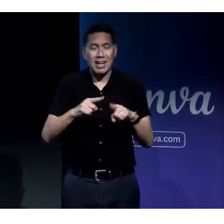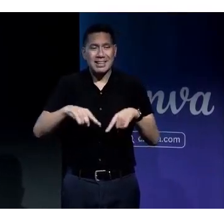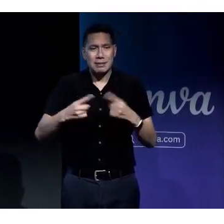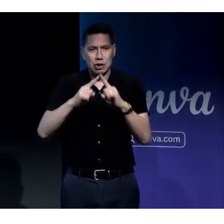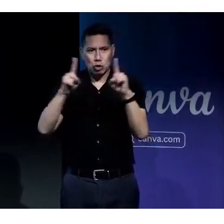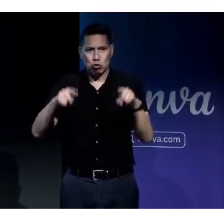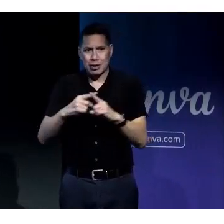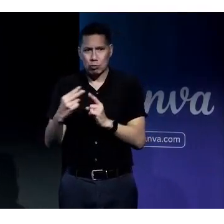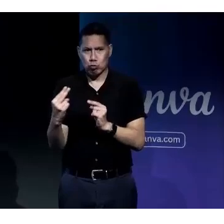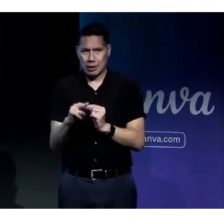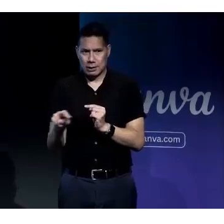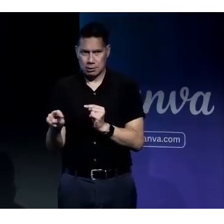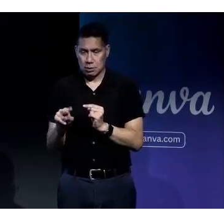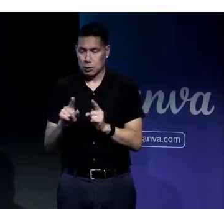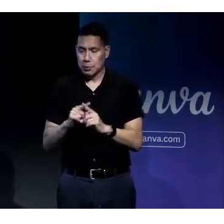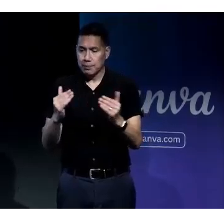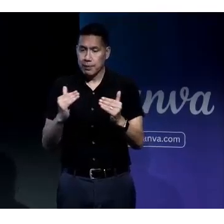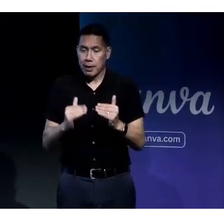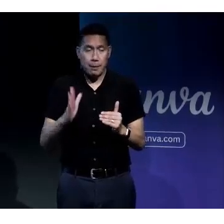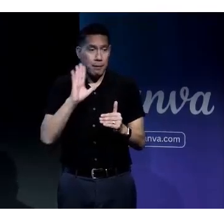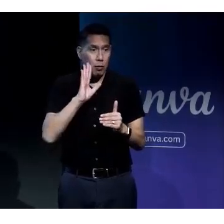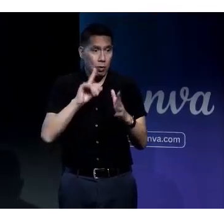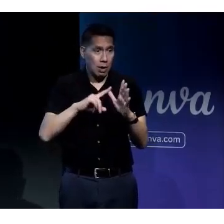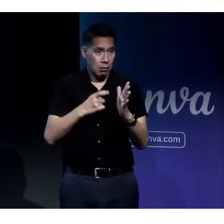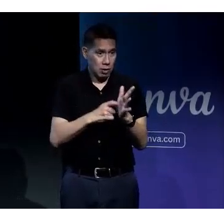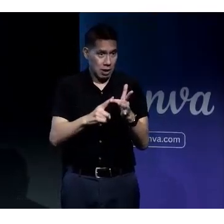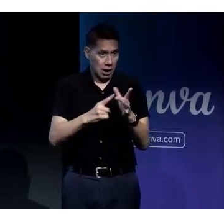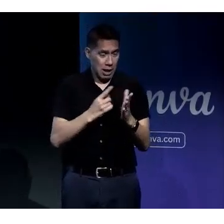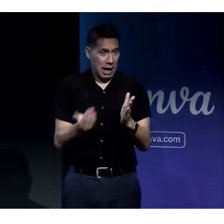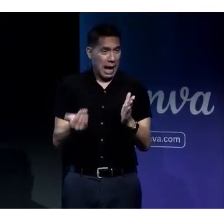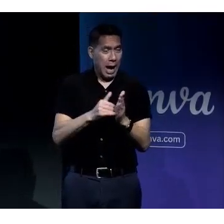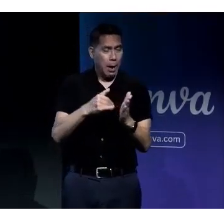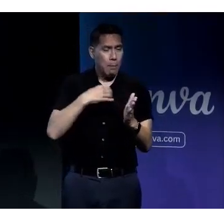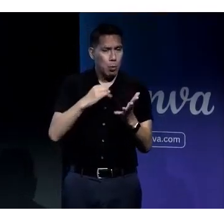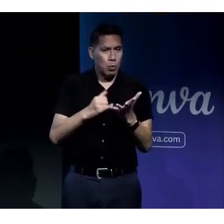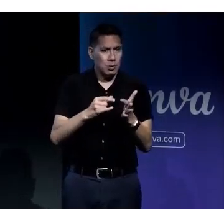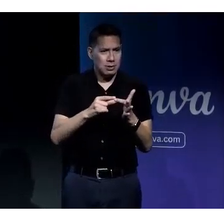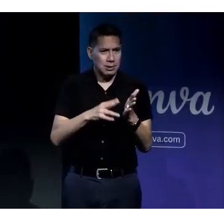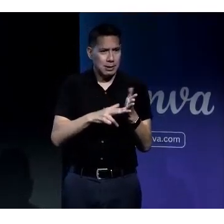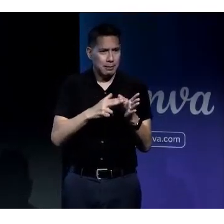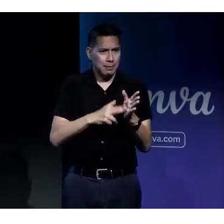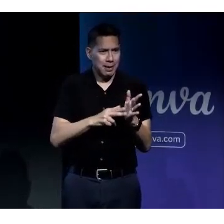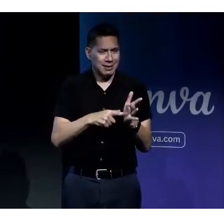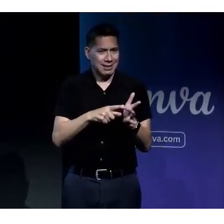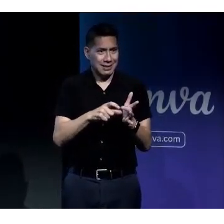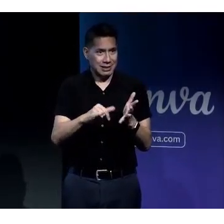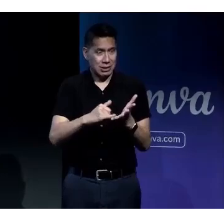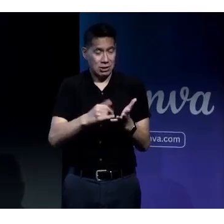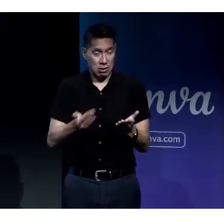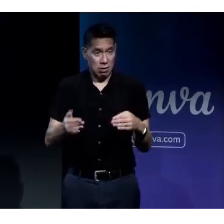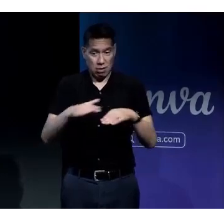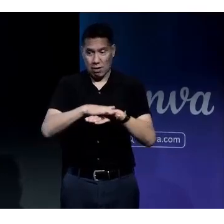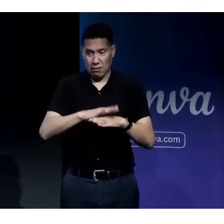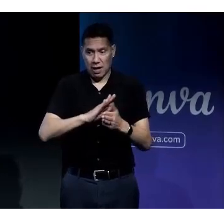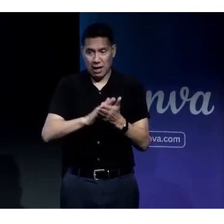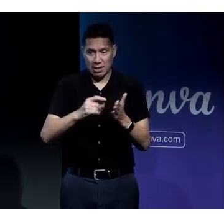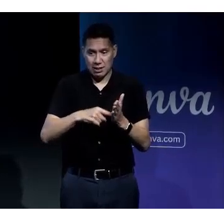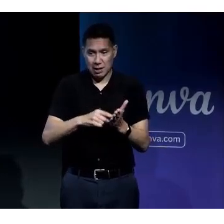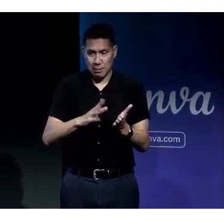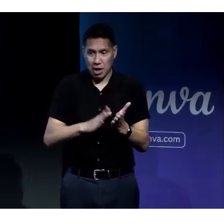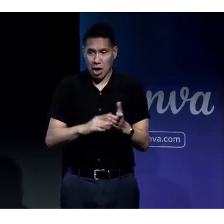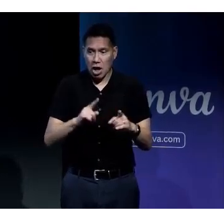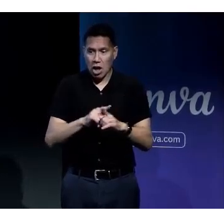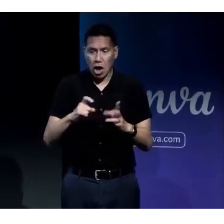The part you may have heard about ARIA previously is that it adds more semantics on top of HTML so that we can support fancy things like combo boxes